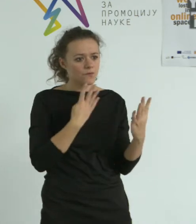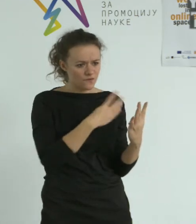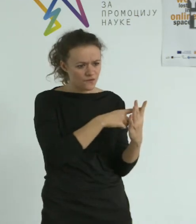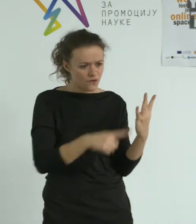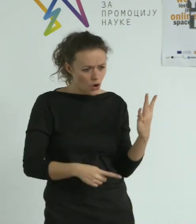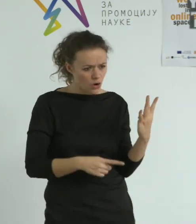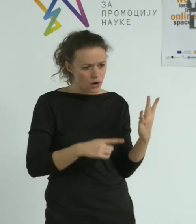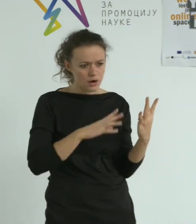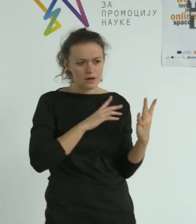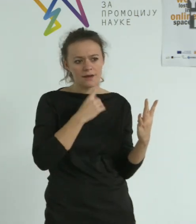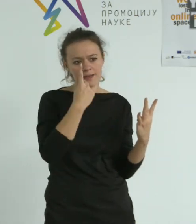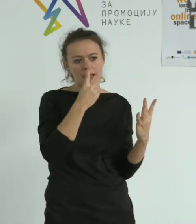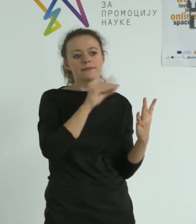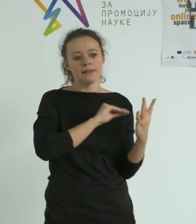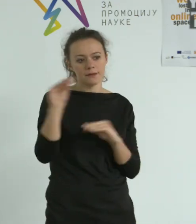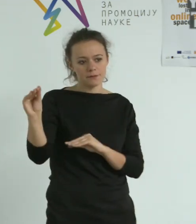London.